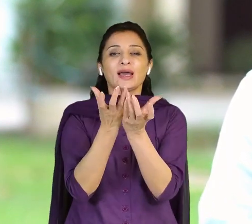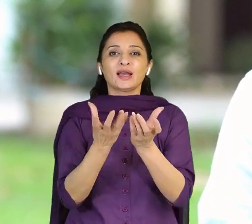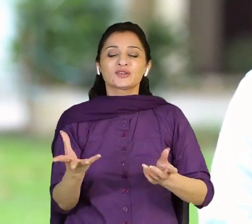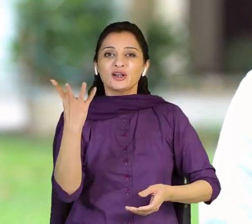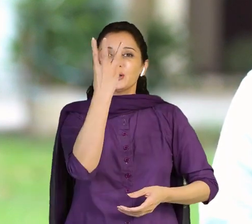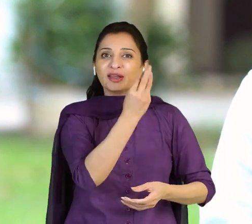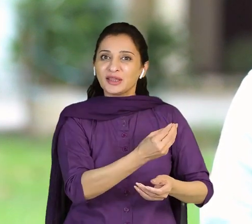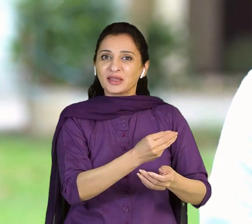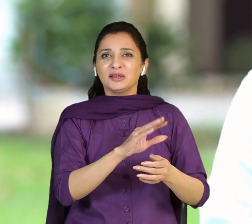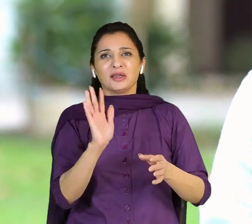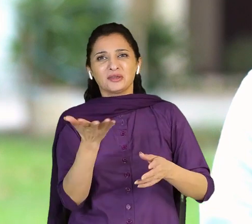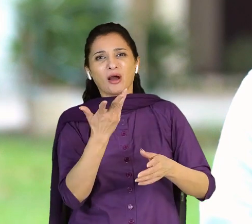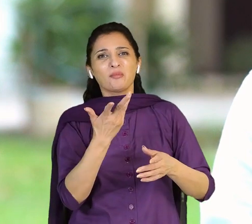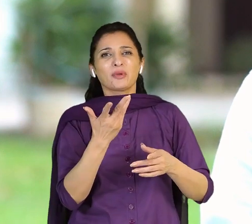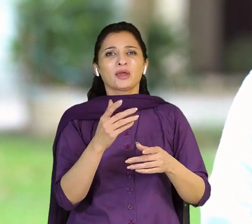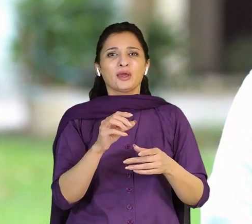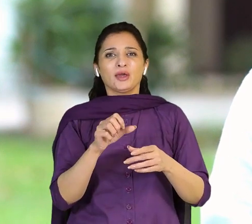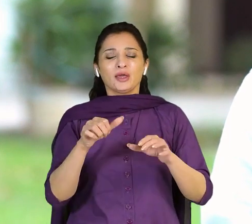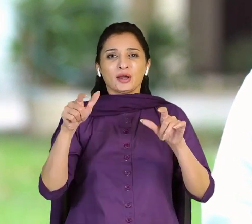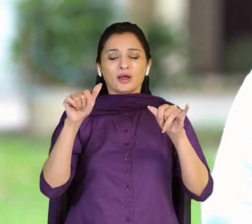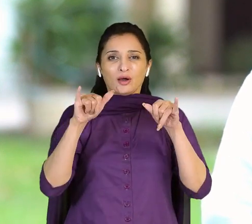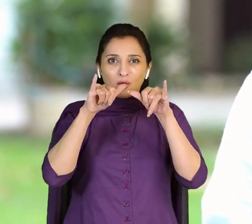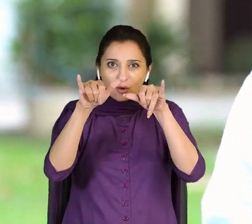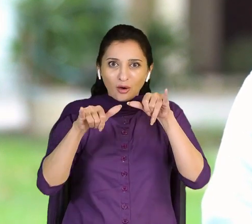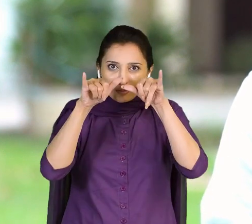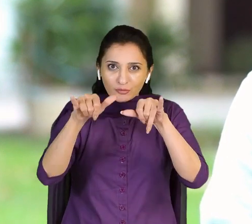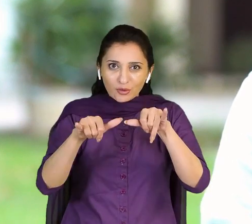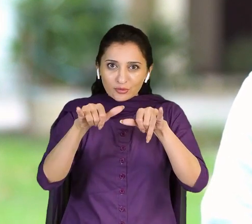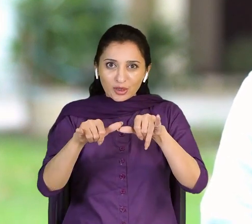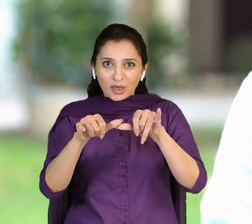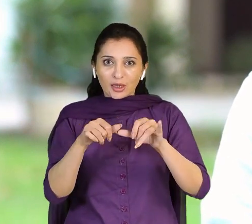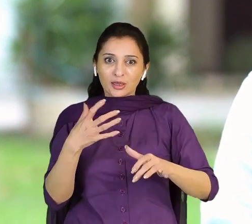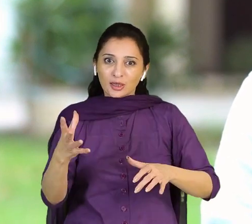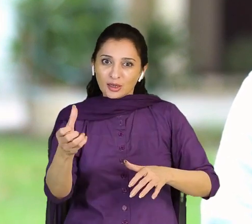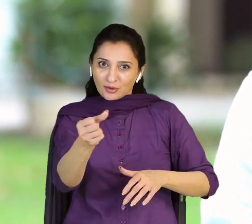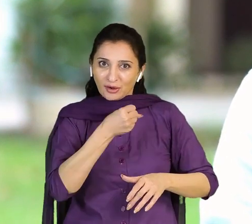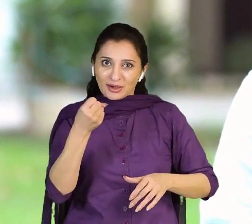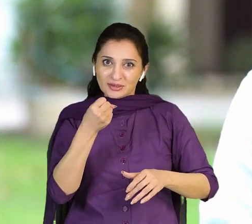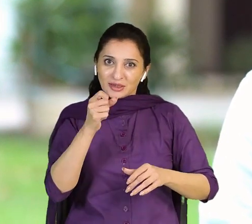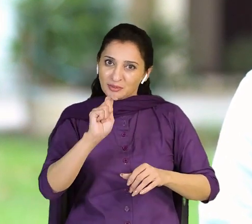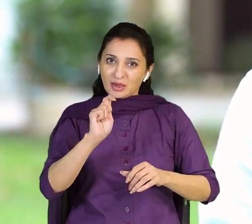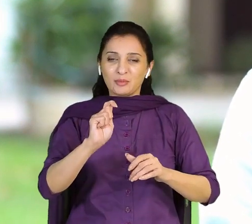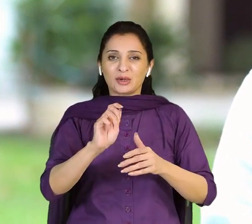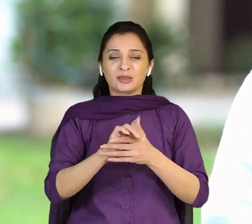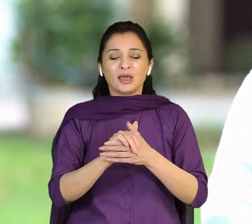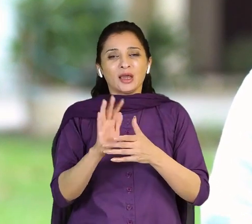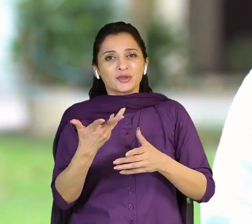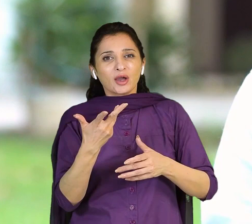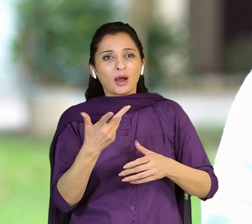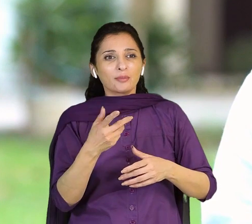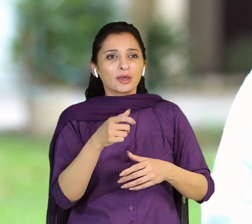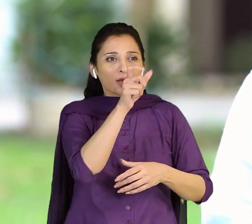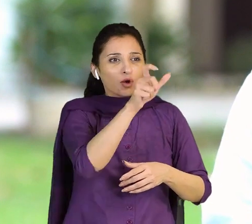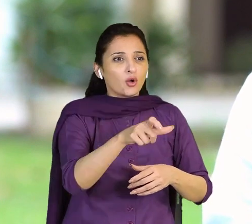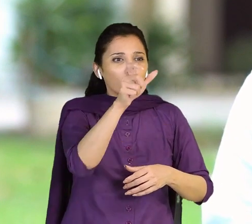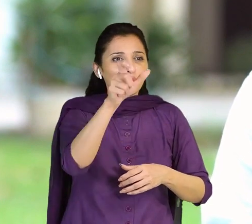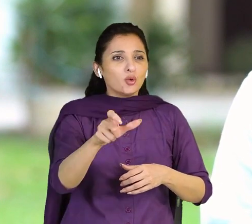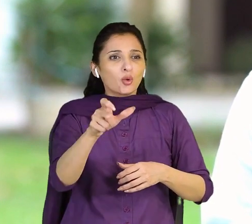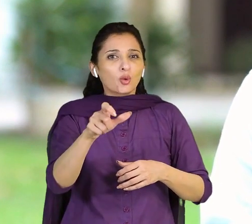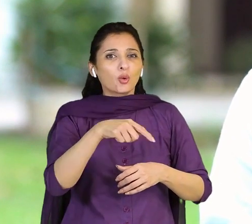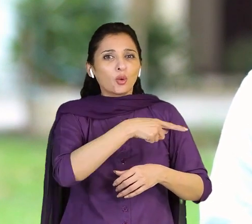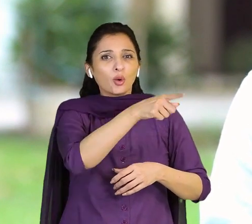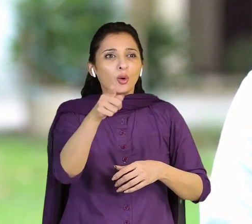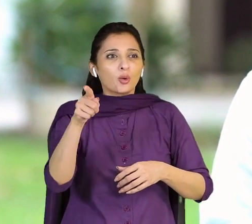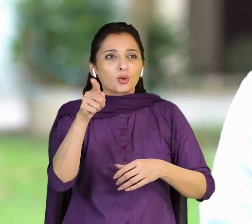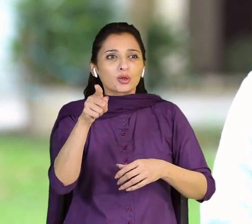Women's Day, we have done rides for the rights of animals, we have done rides for the rights of all these indigenous groups of people who do not